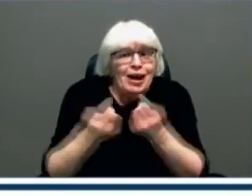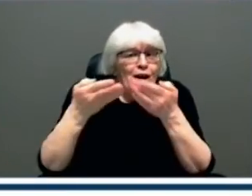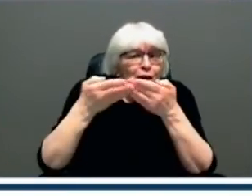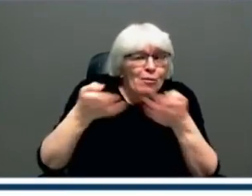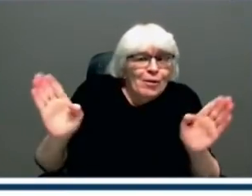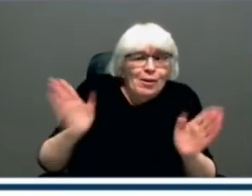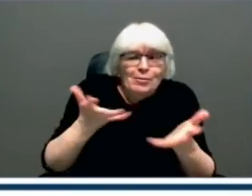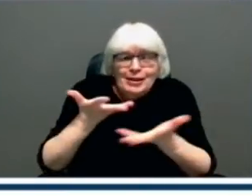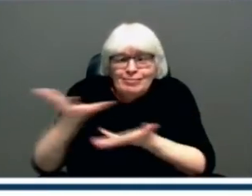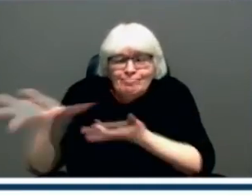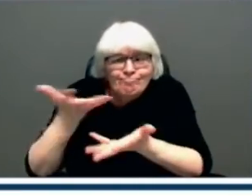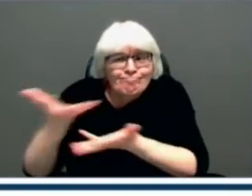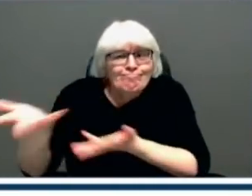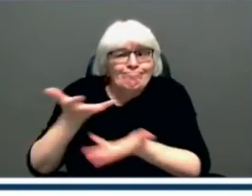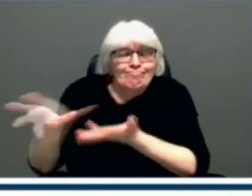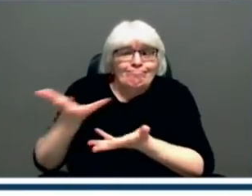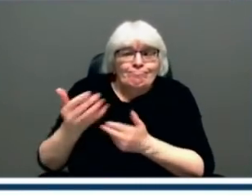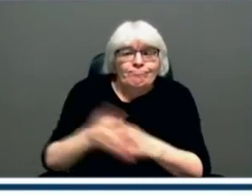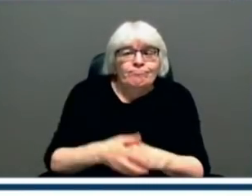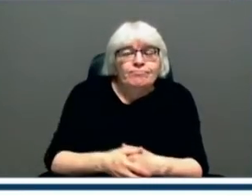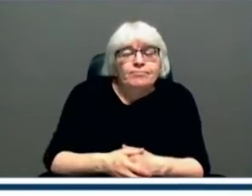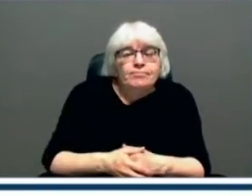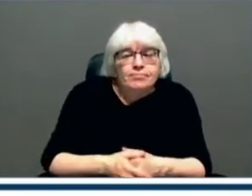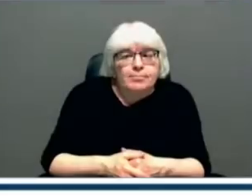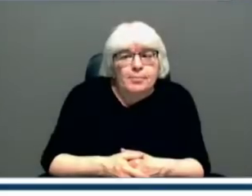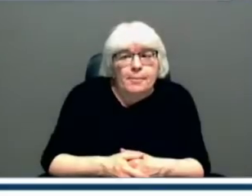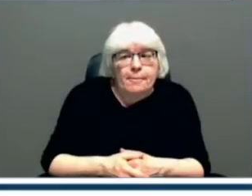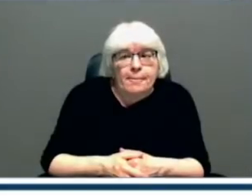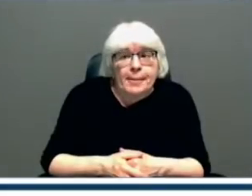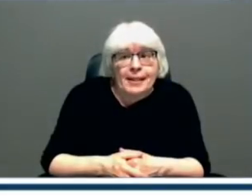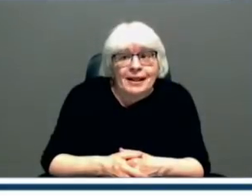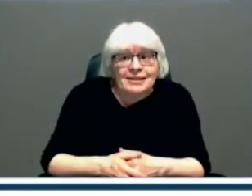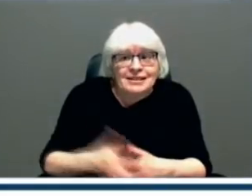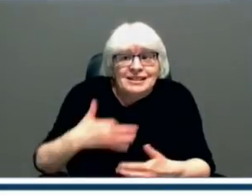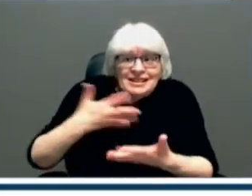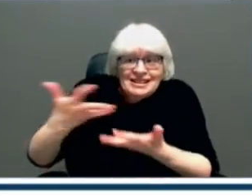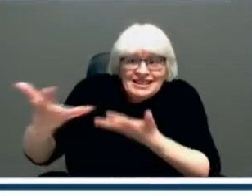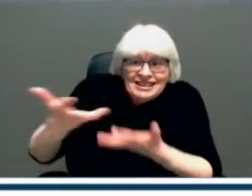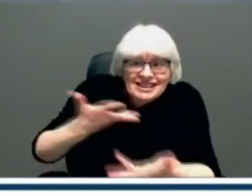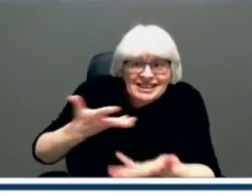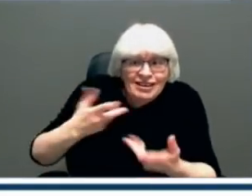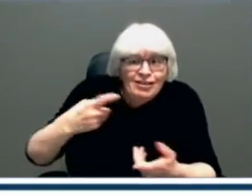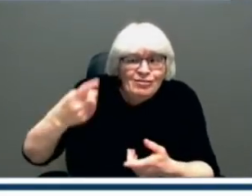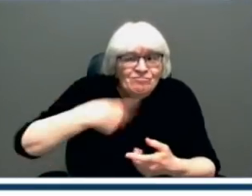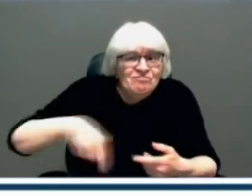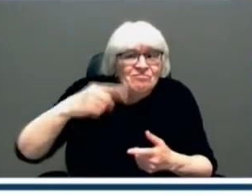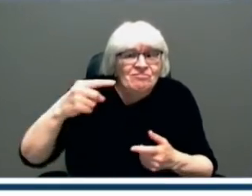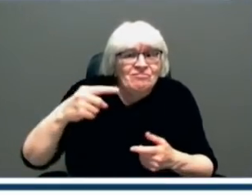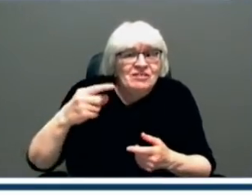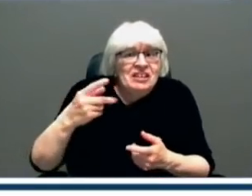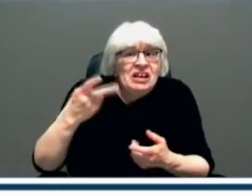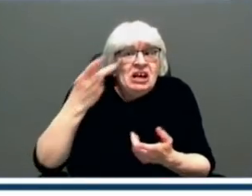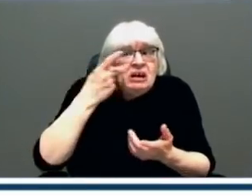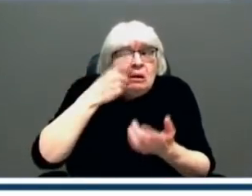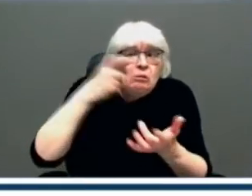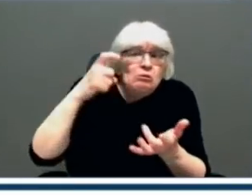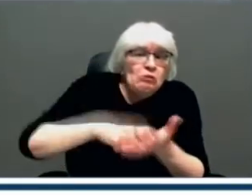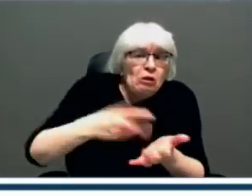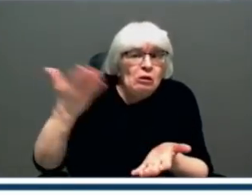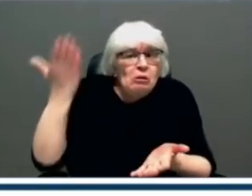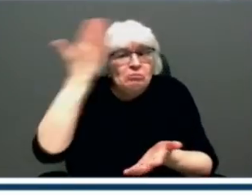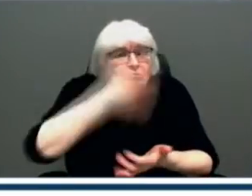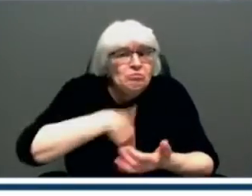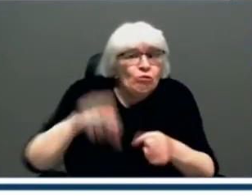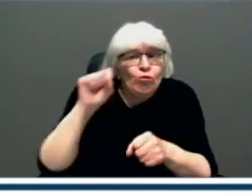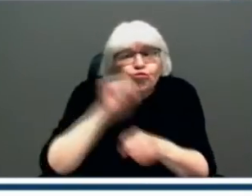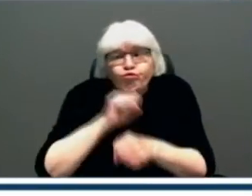response. That engagement may not be as visible as it has been in the past, but the work of public health